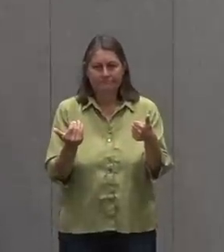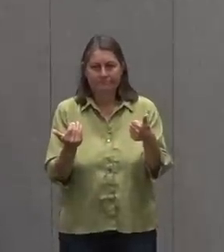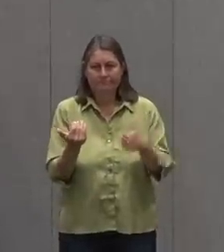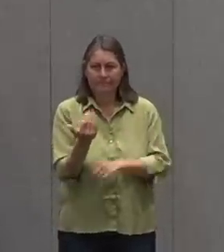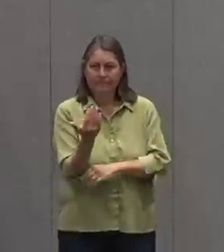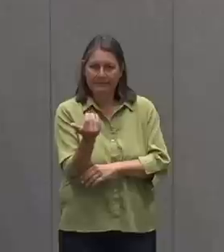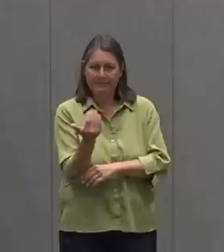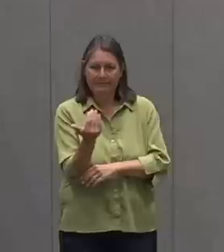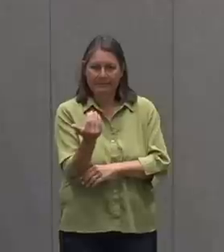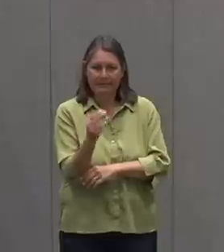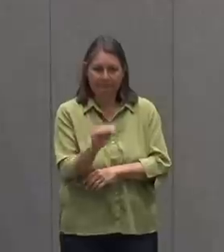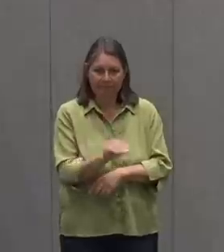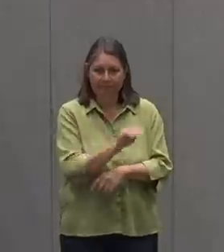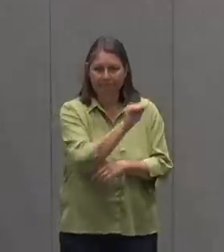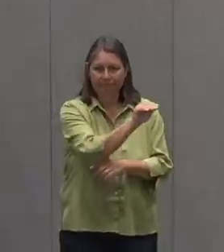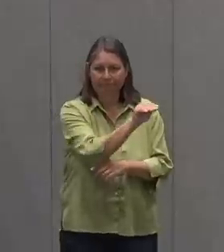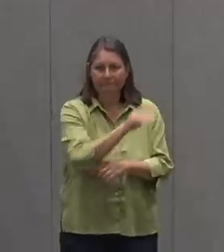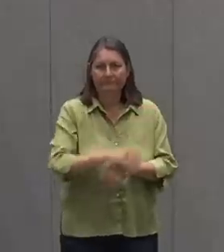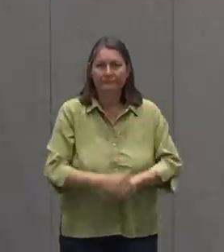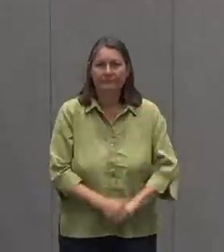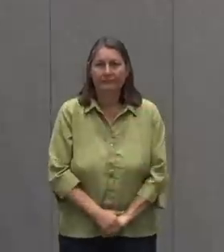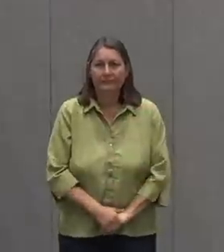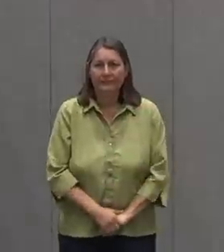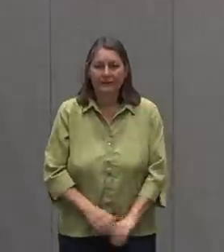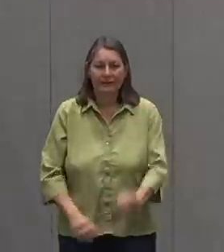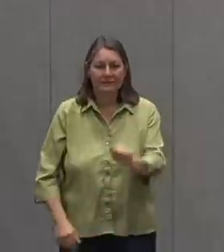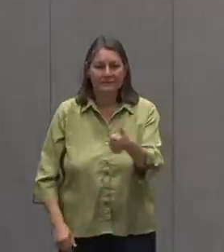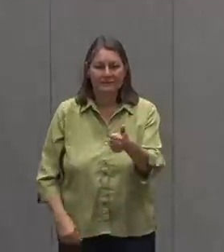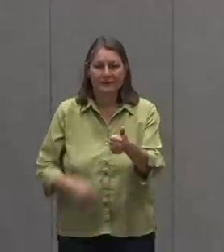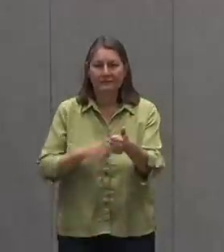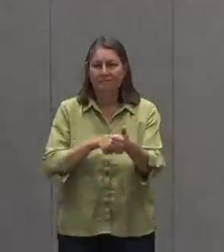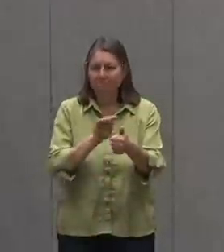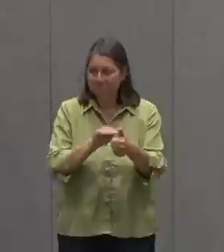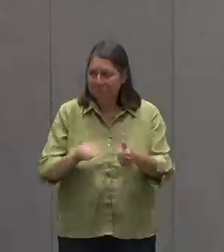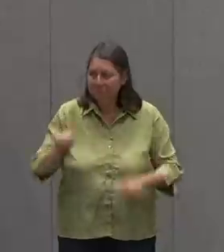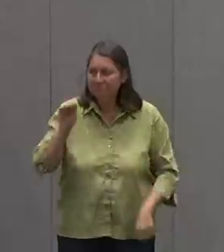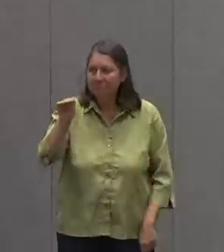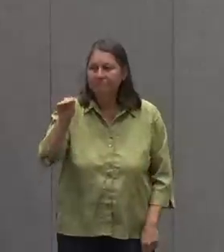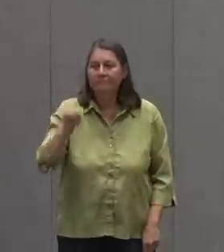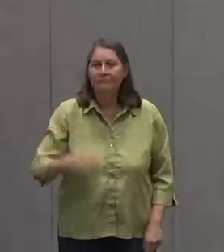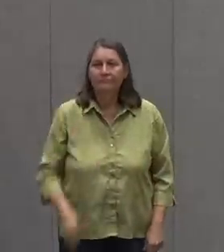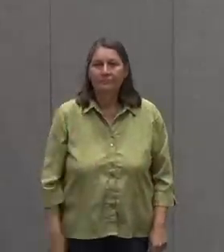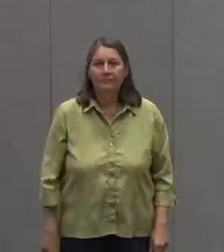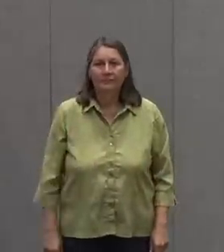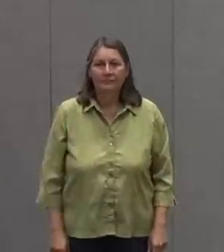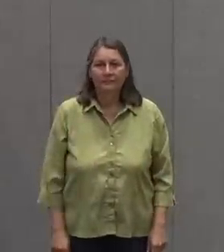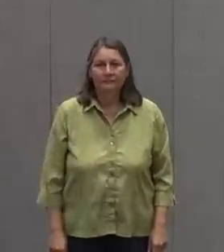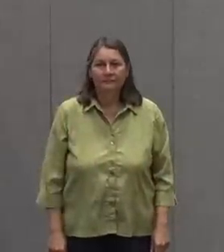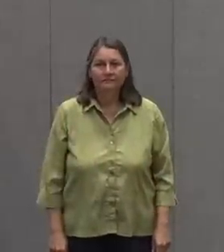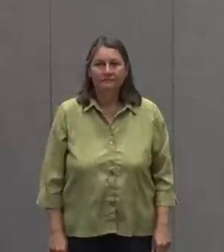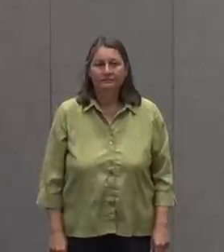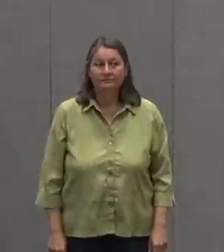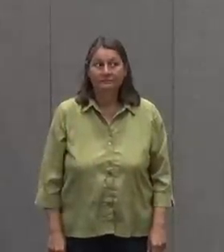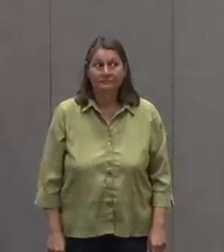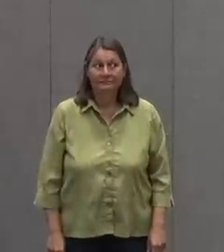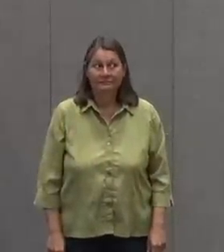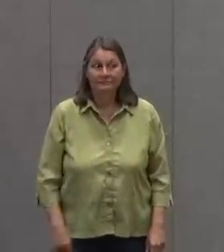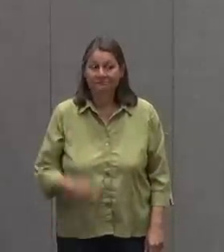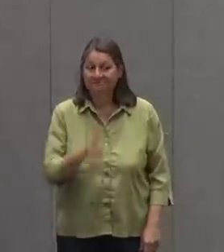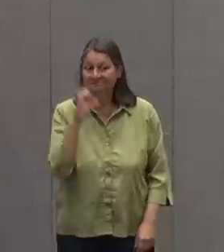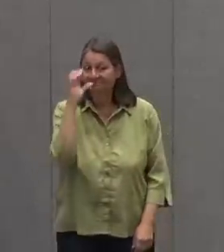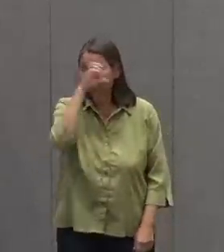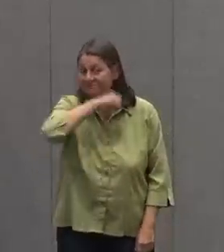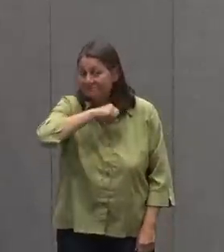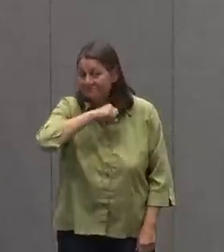15 is going to go over here, and our 10 is going to go over here. Are we getting any closer,